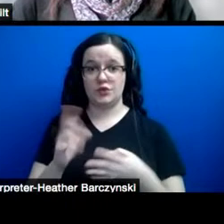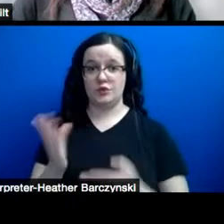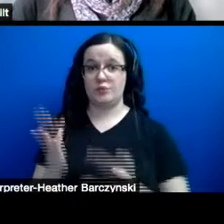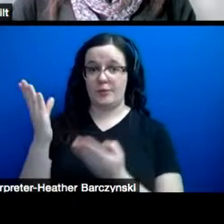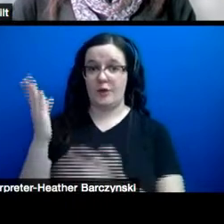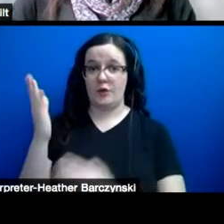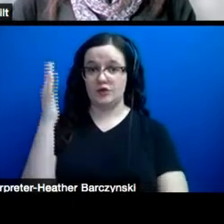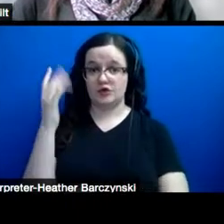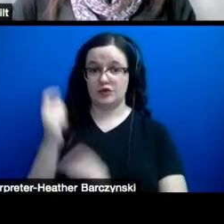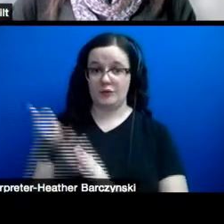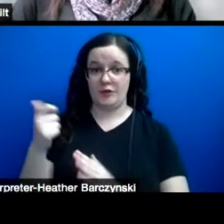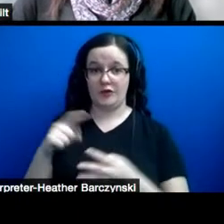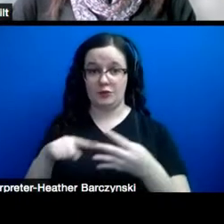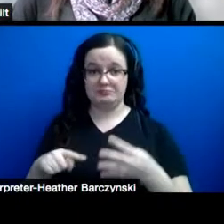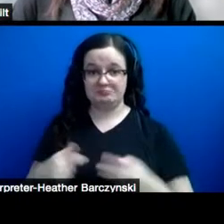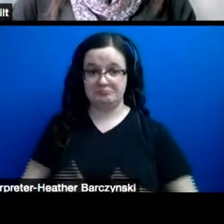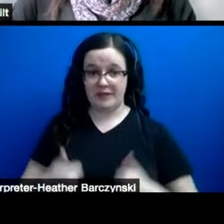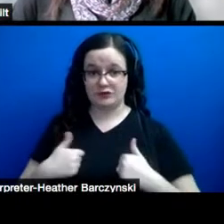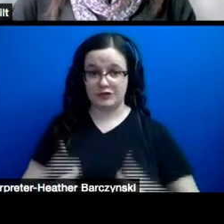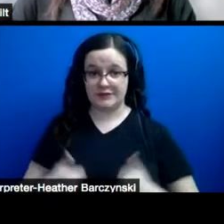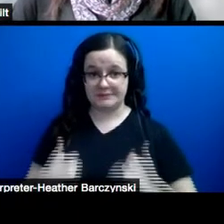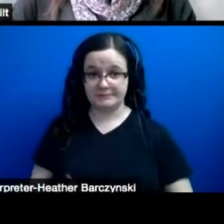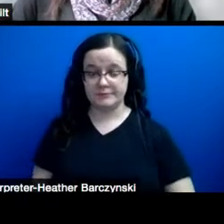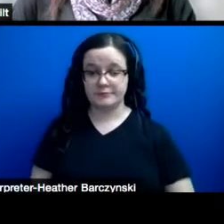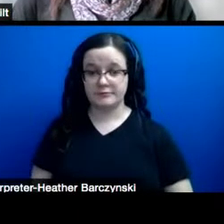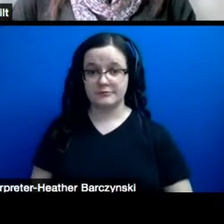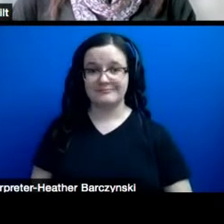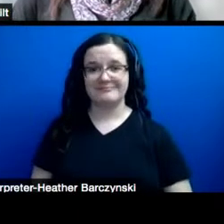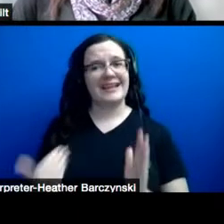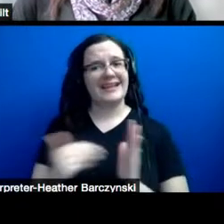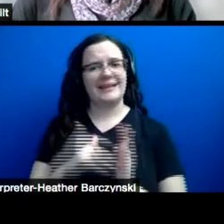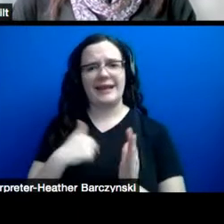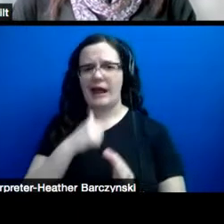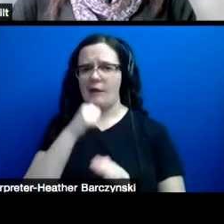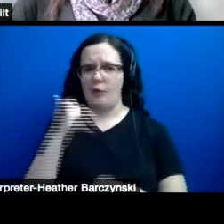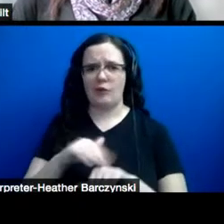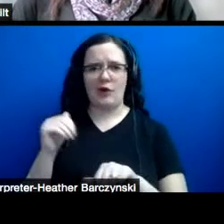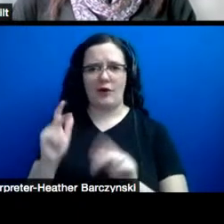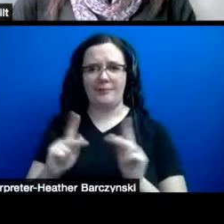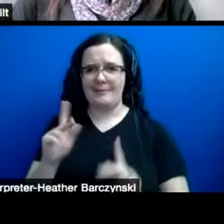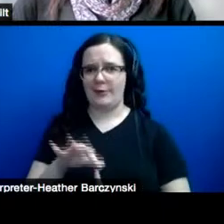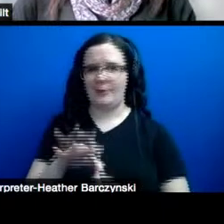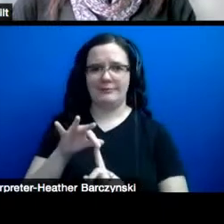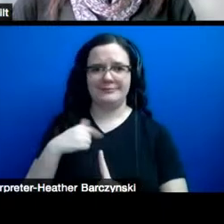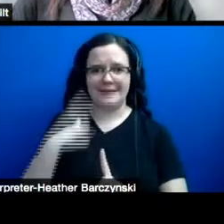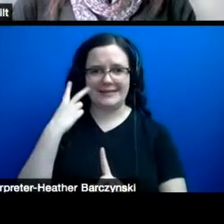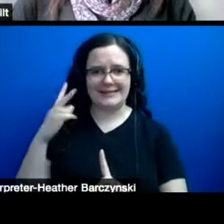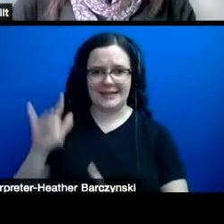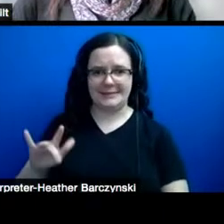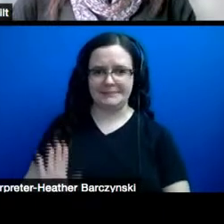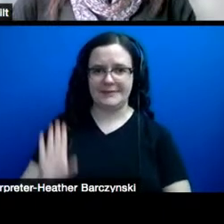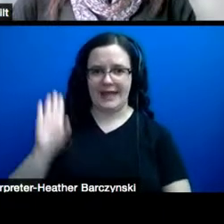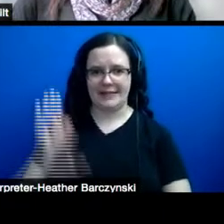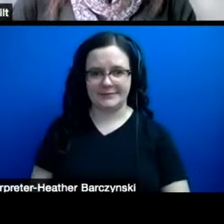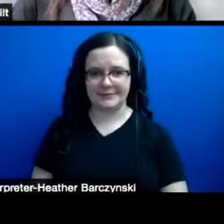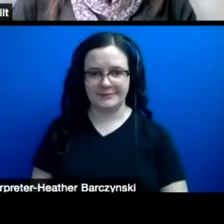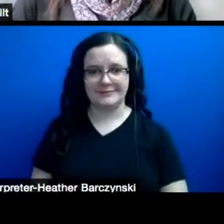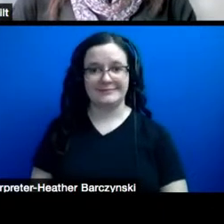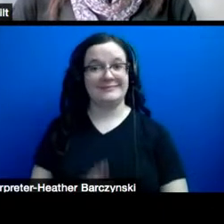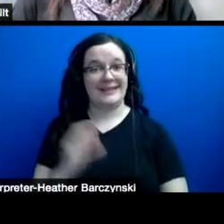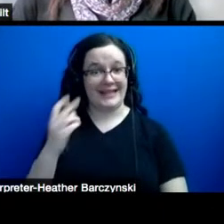removals? And again, I am not going to call anybody unless I see you.